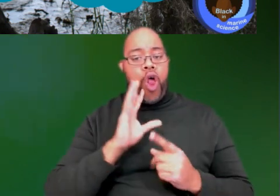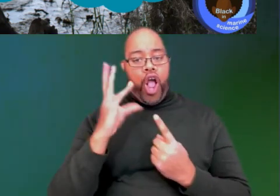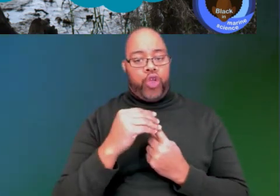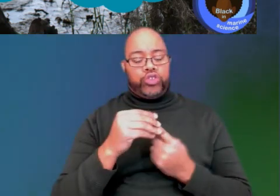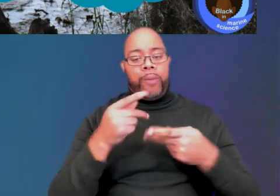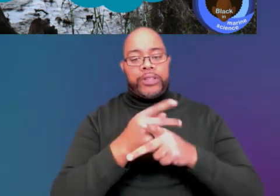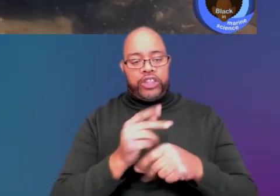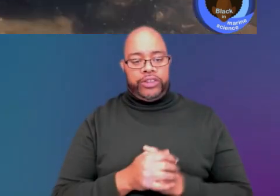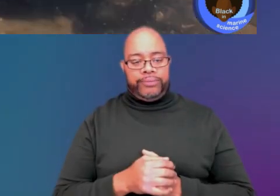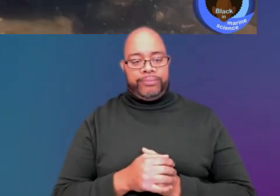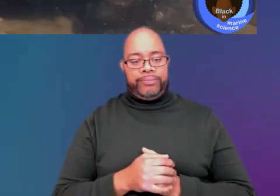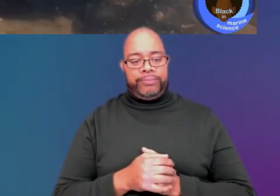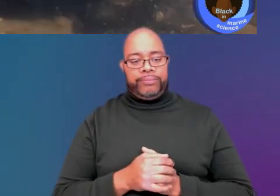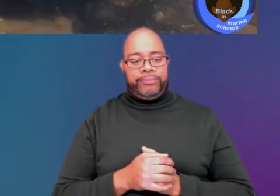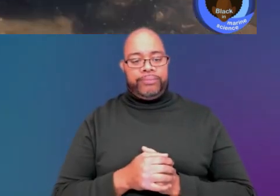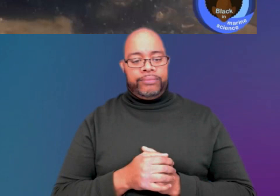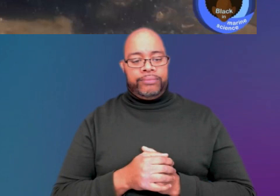production.